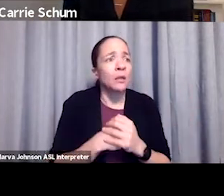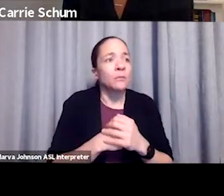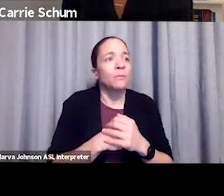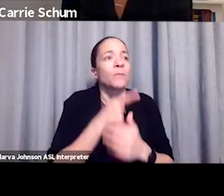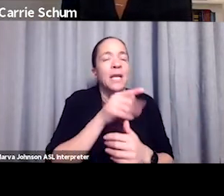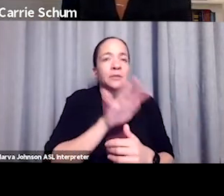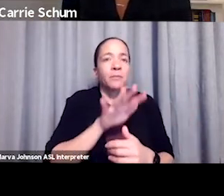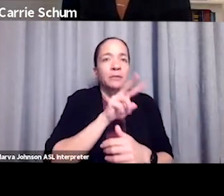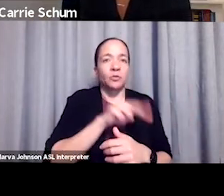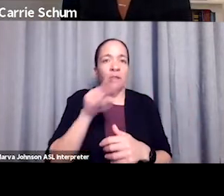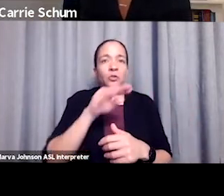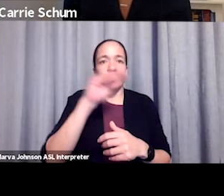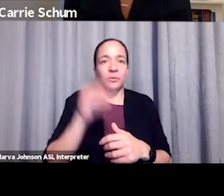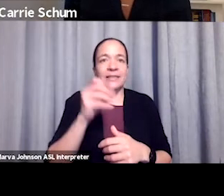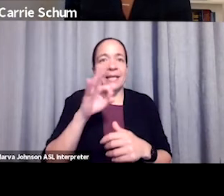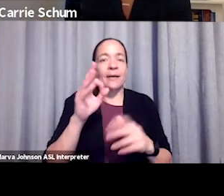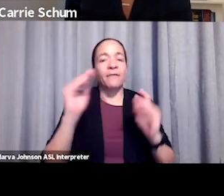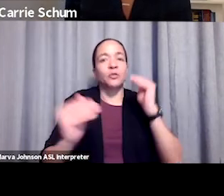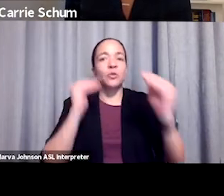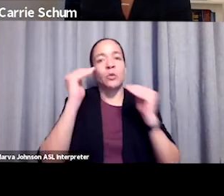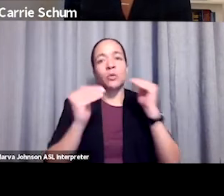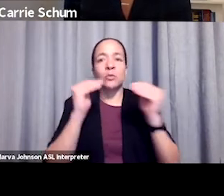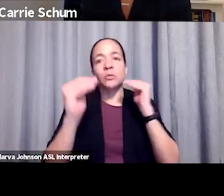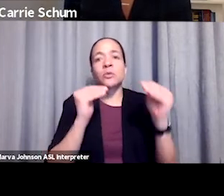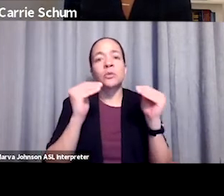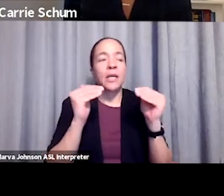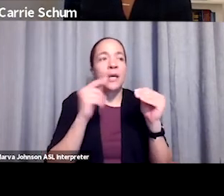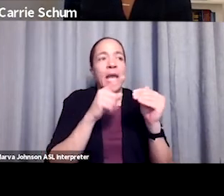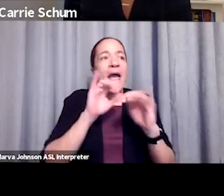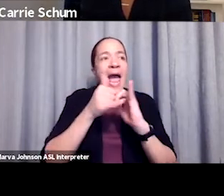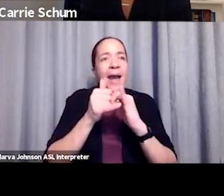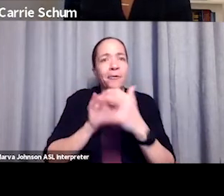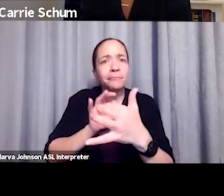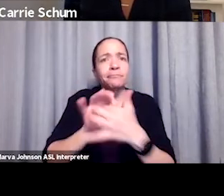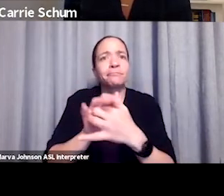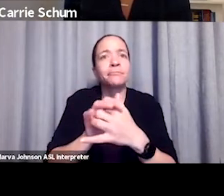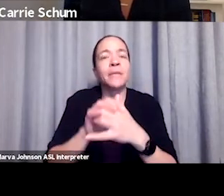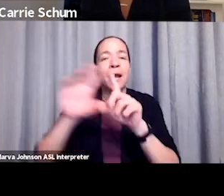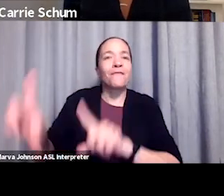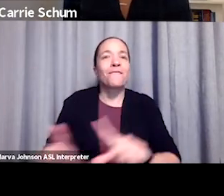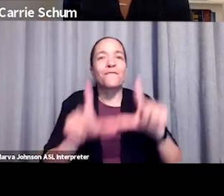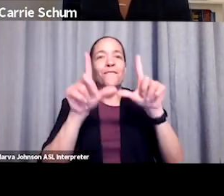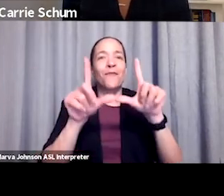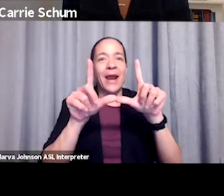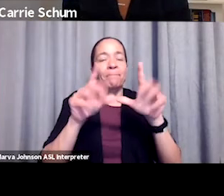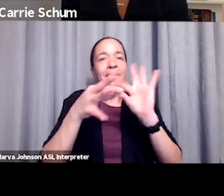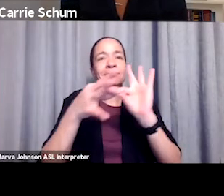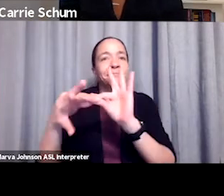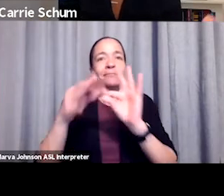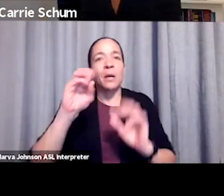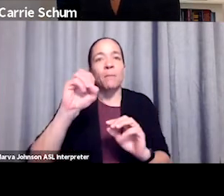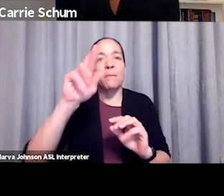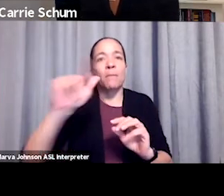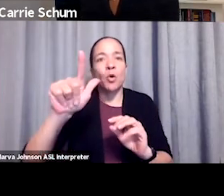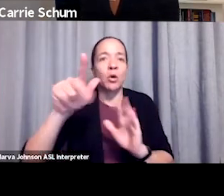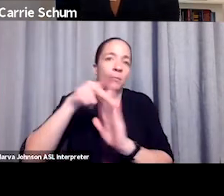of adults. And really, we can reach them by framing things in terms of those moral and religious principles. That's what's